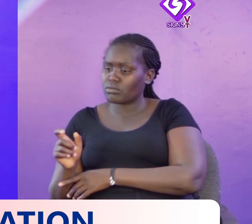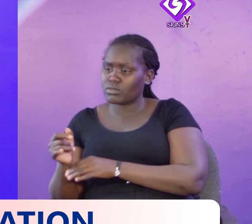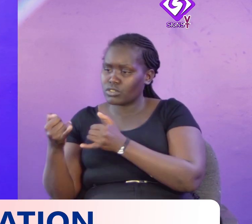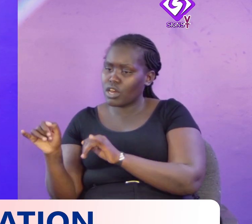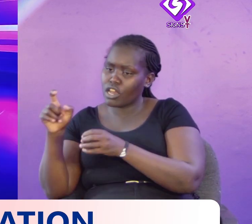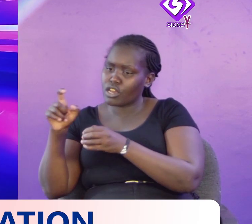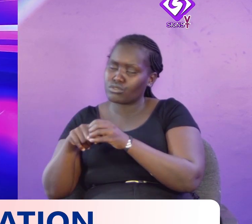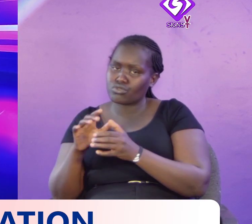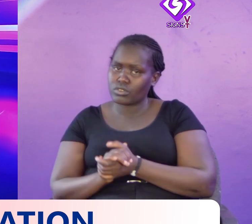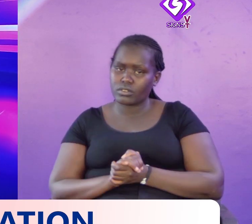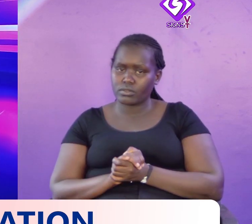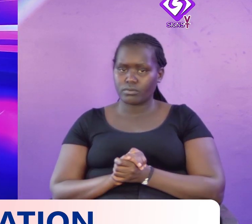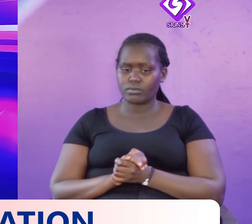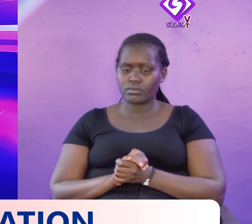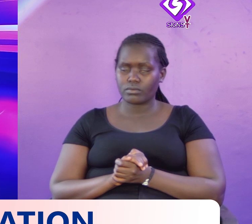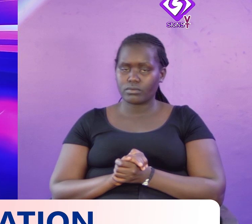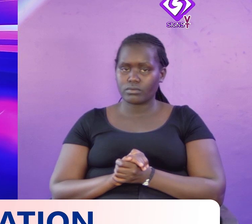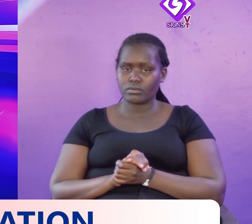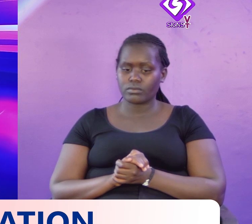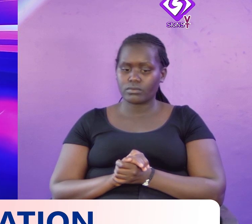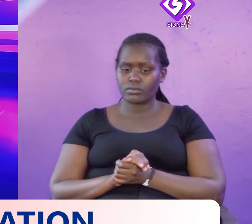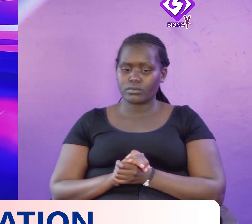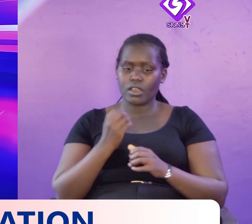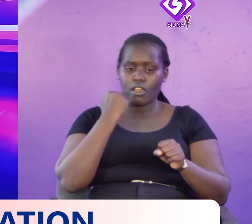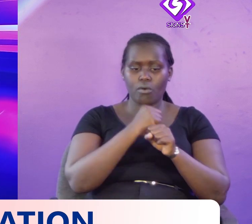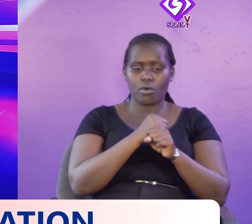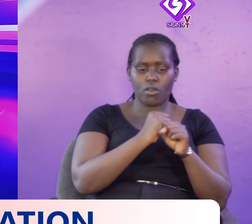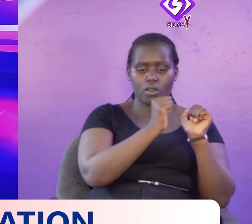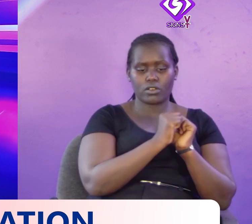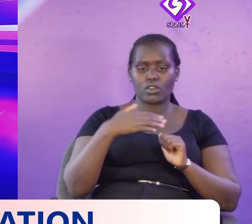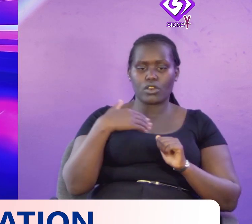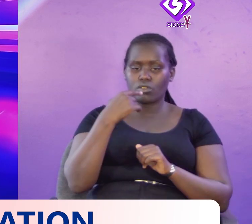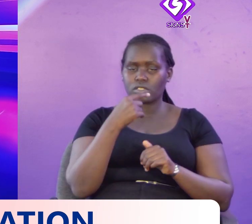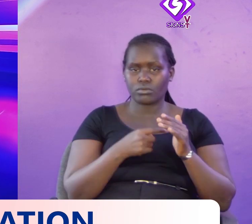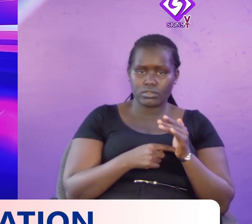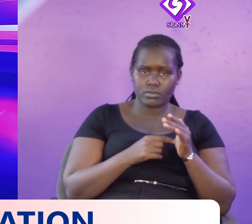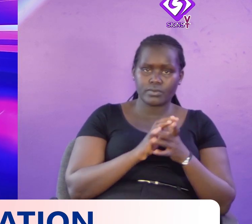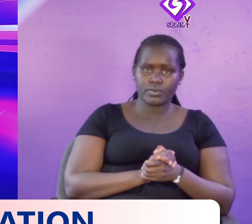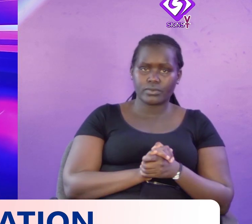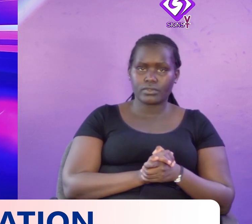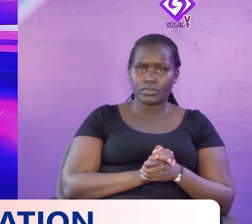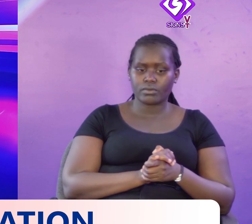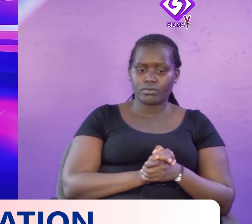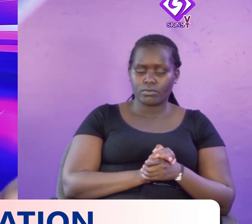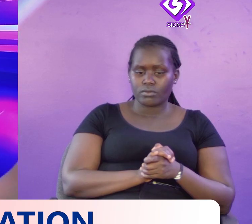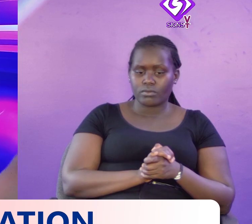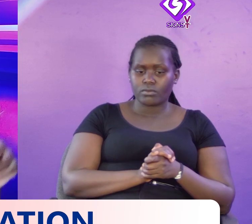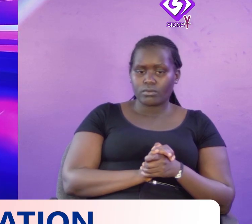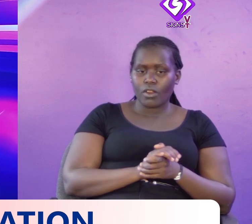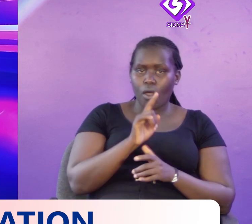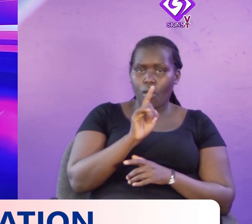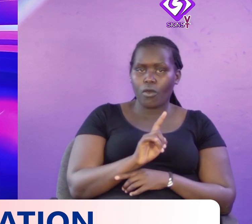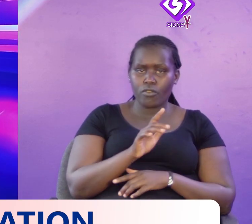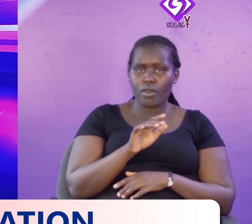unaona how hardliners ndio hatutaki. Why can't we work together? We always say that what are our values? One of the values in